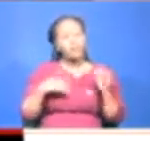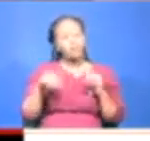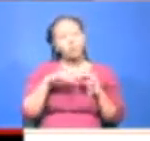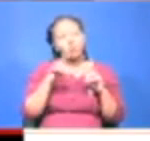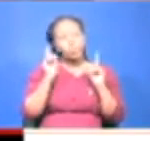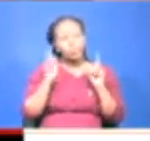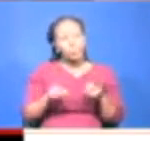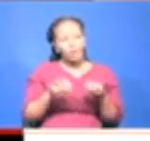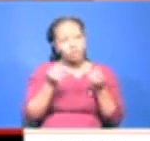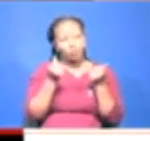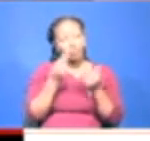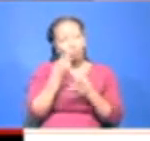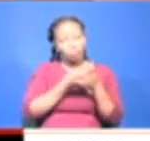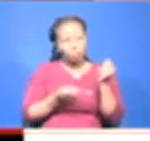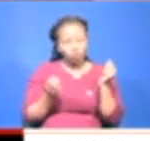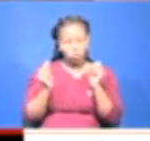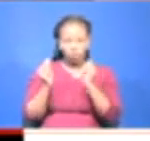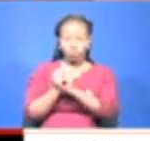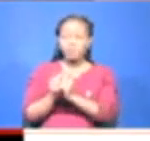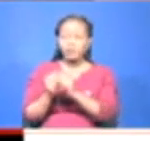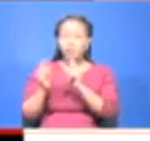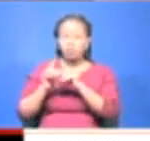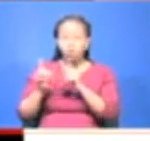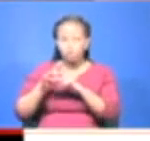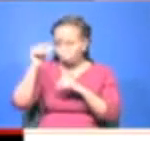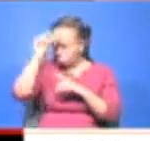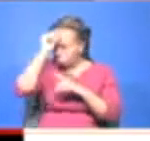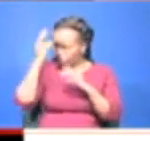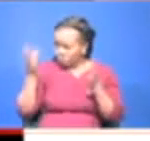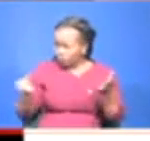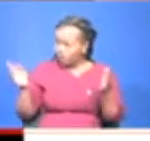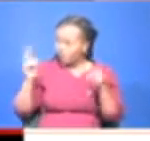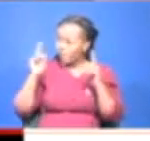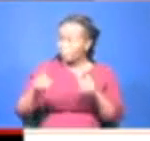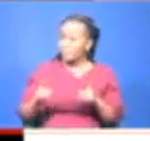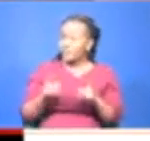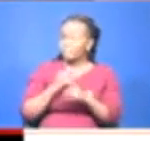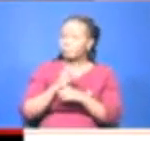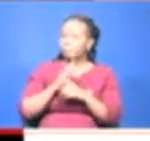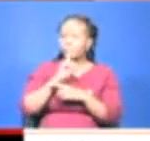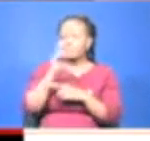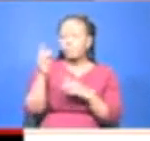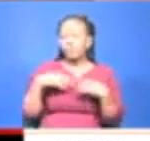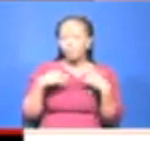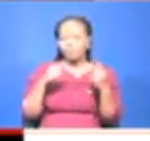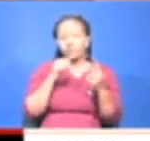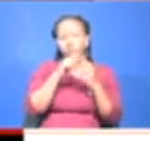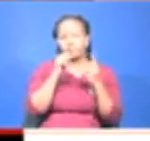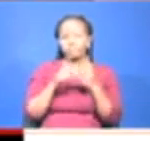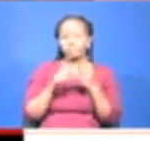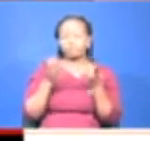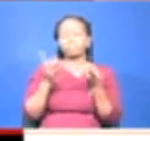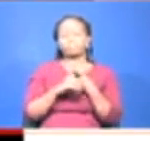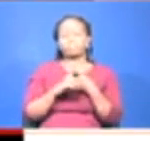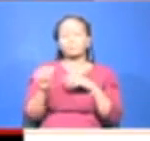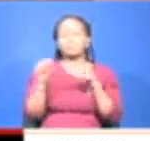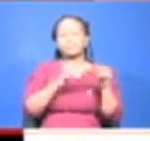together. And the government needs to really put in place two aspects. One, some infrastructure support.